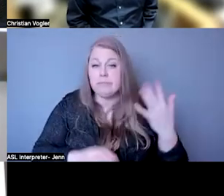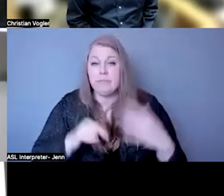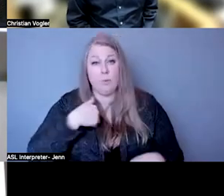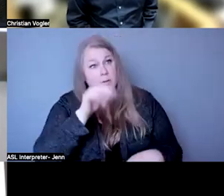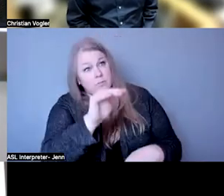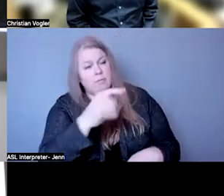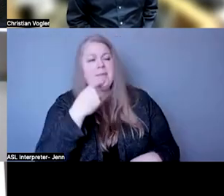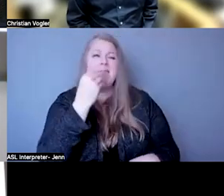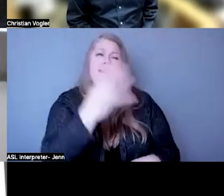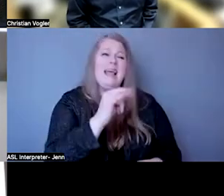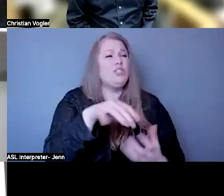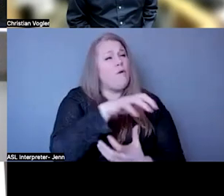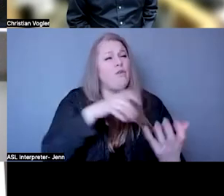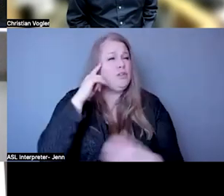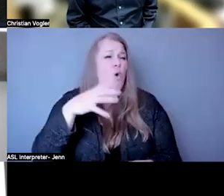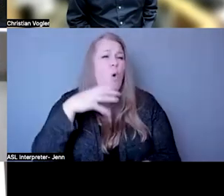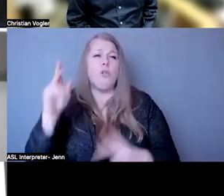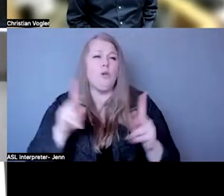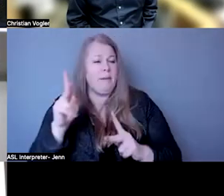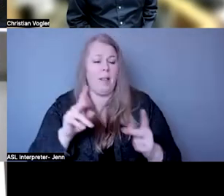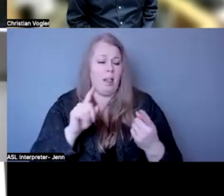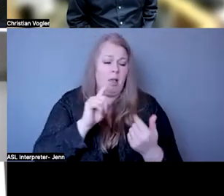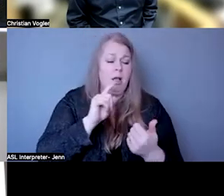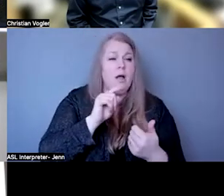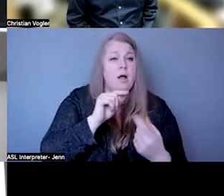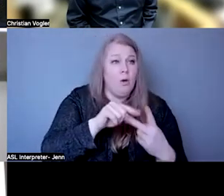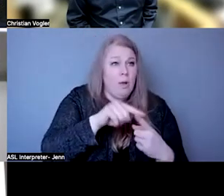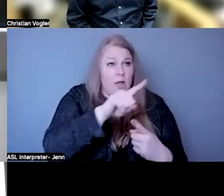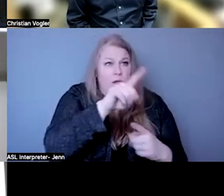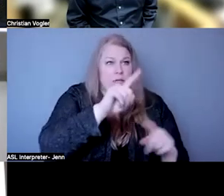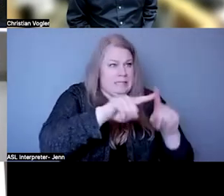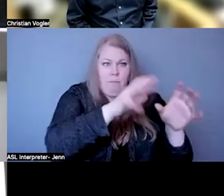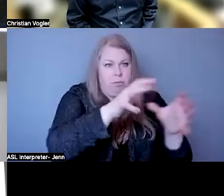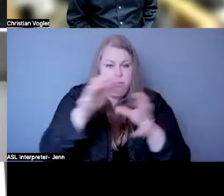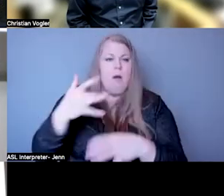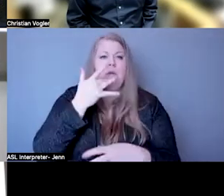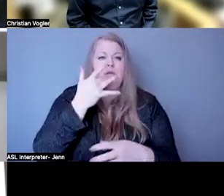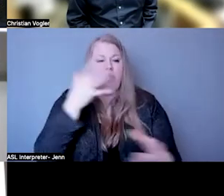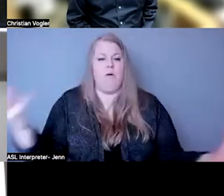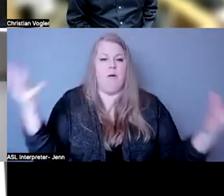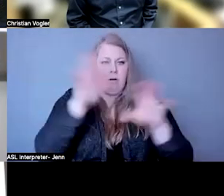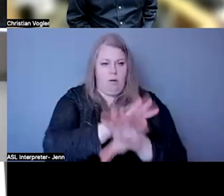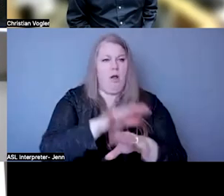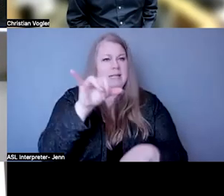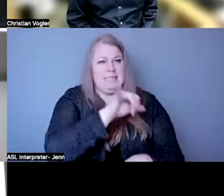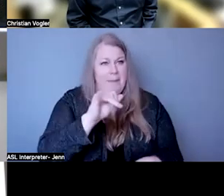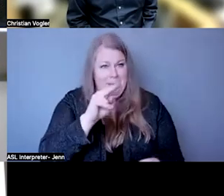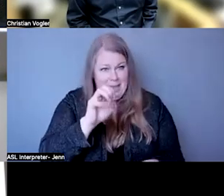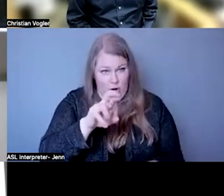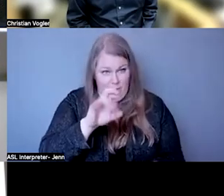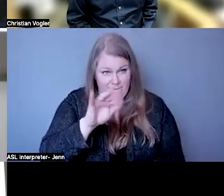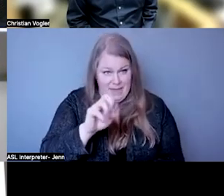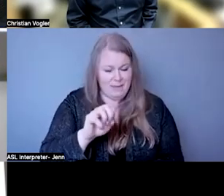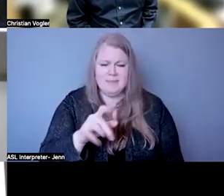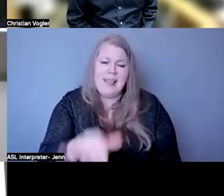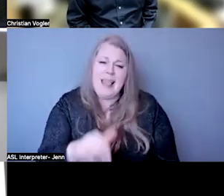really confusing for older people, two things. One, that you're all different from each other. So we want you to make all your interfaces the same. It's just not going to